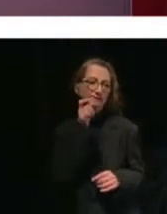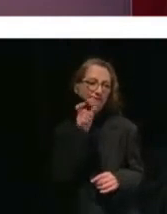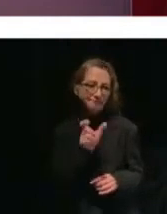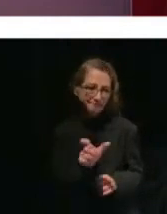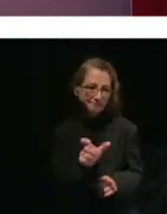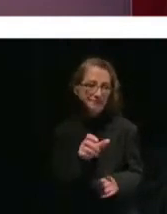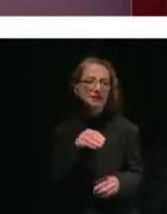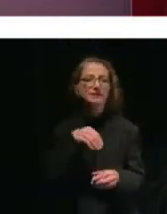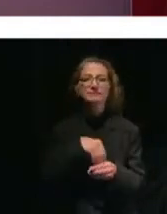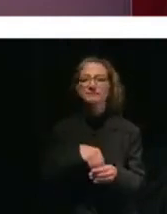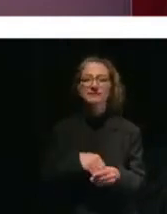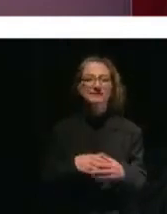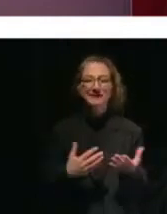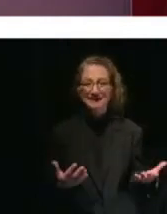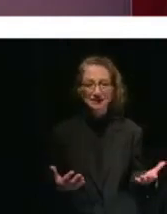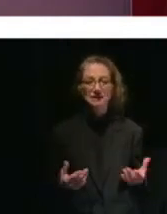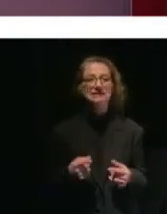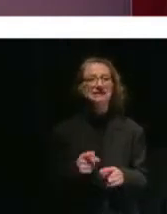Problem-centered